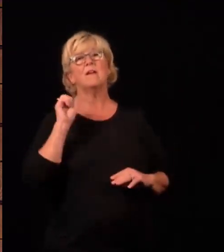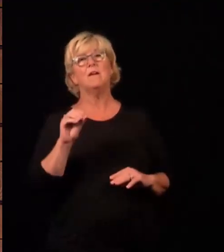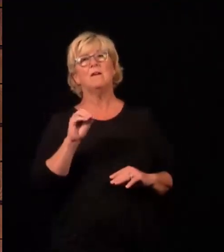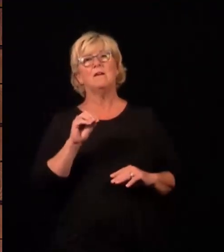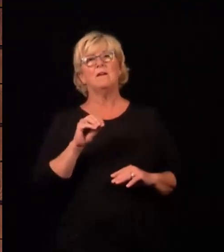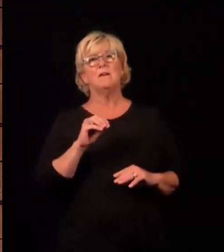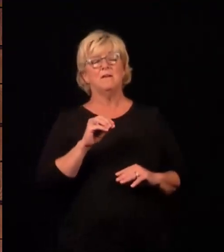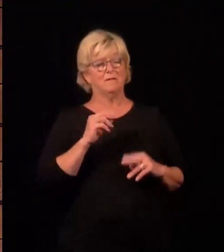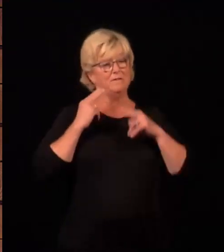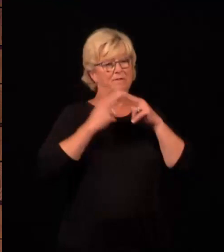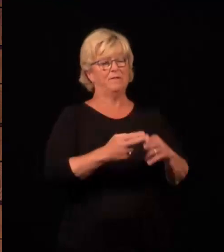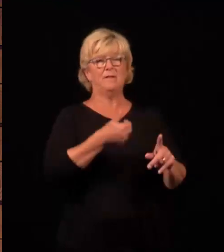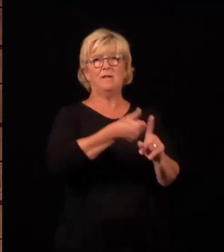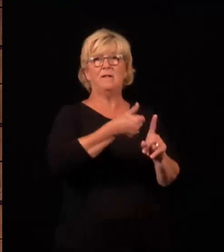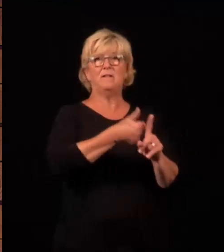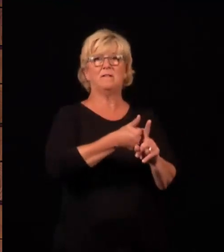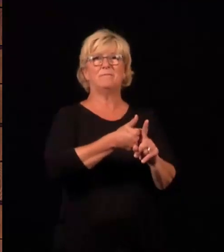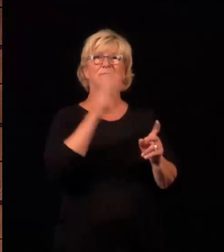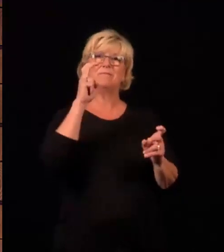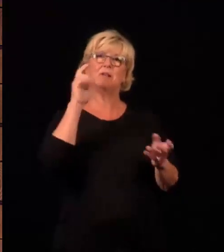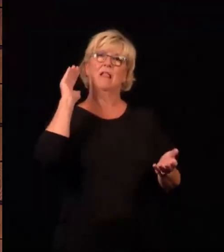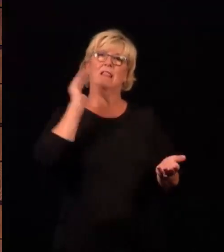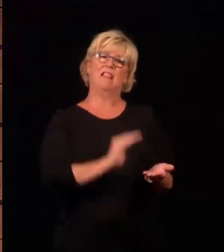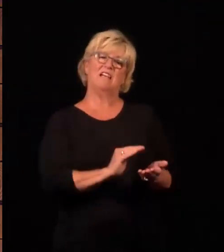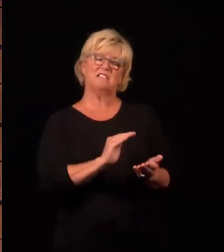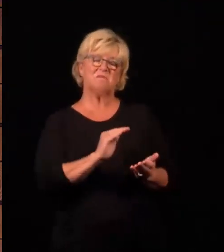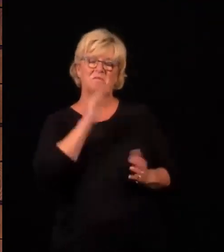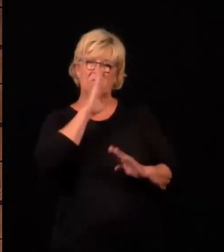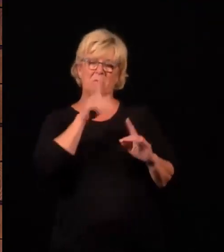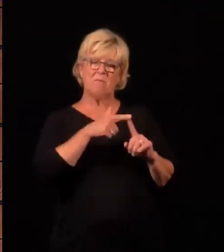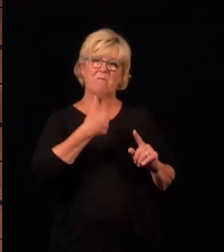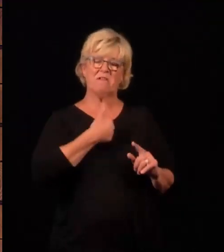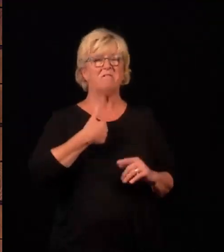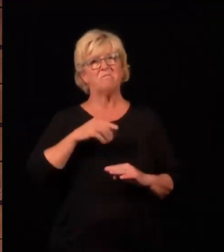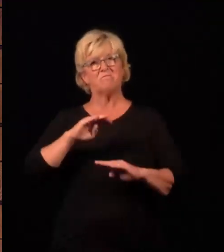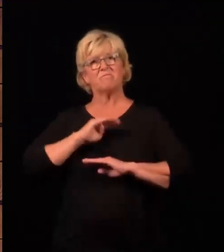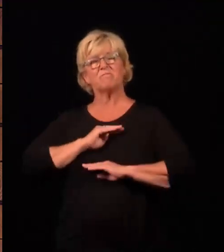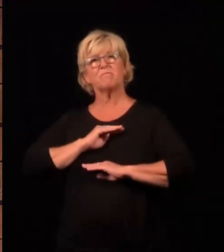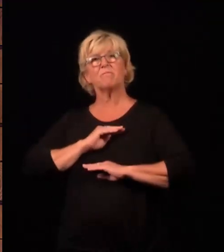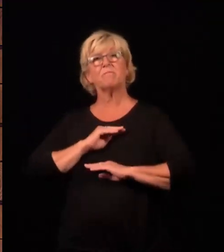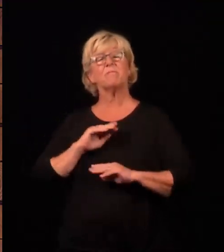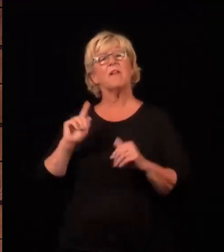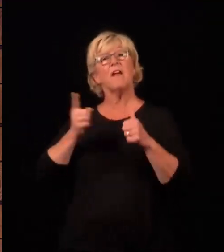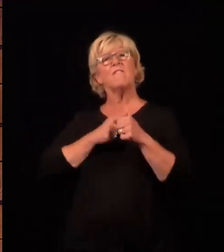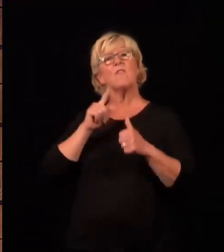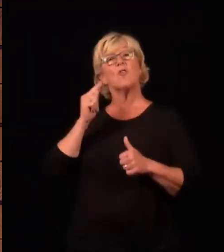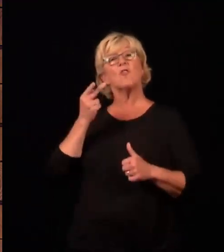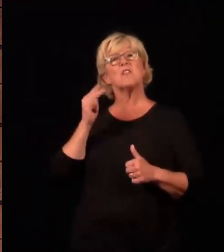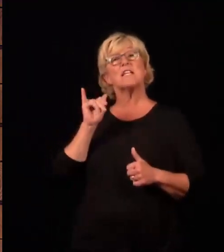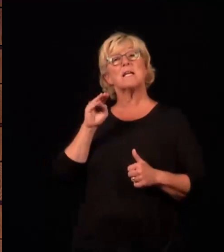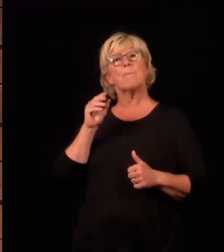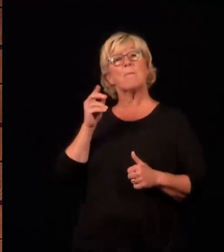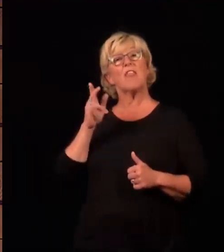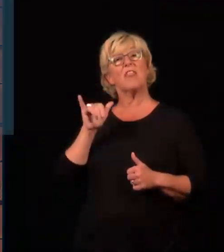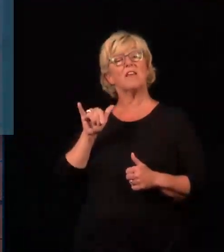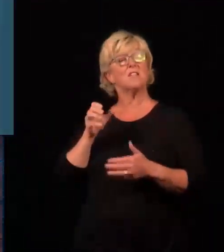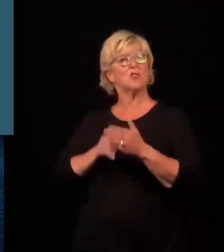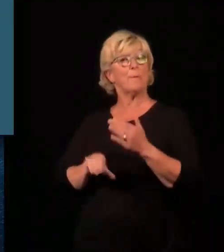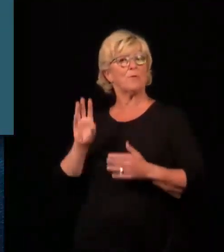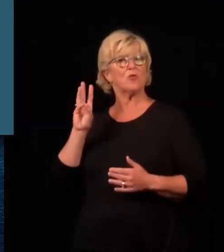so he considers himself blessed and content. In 1 Timothy chapter 6, Paul writes it this